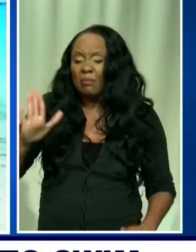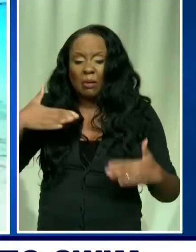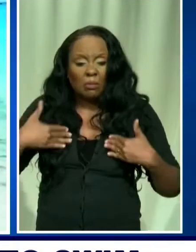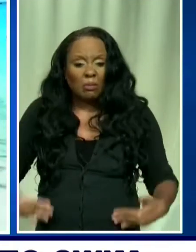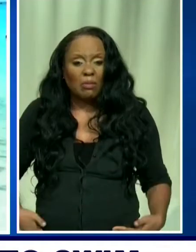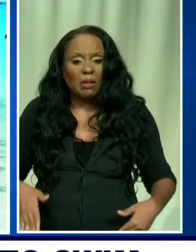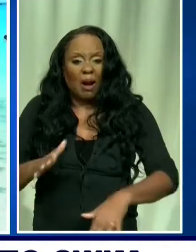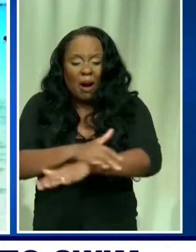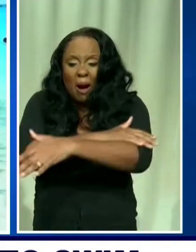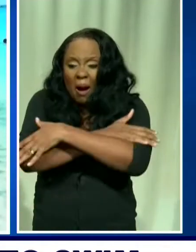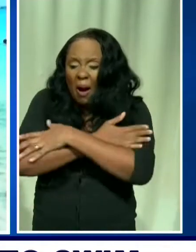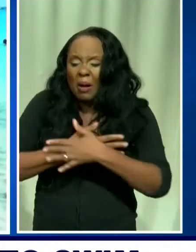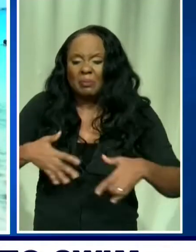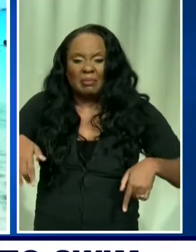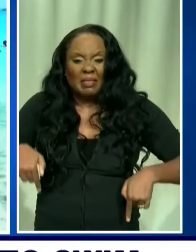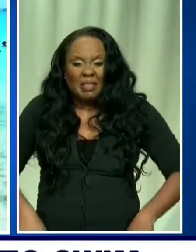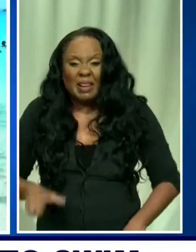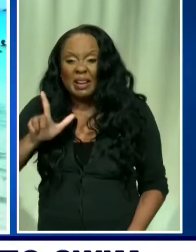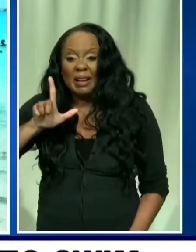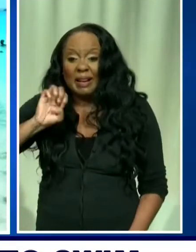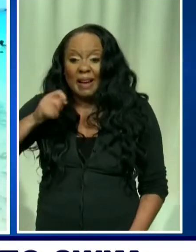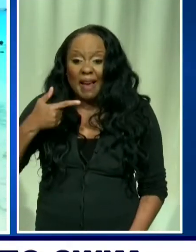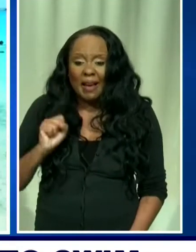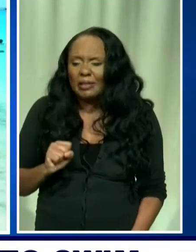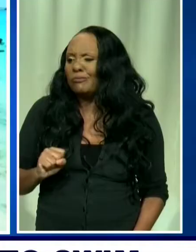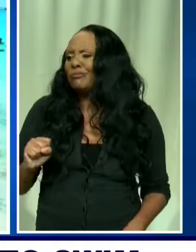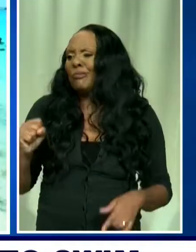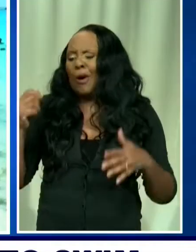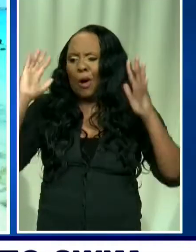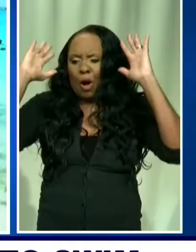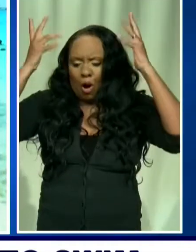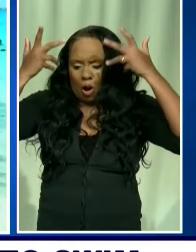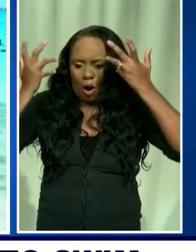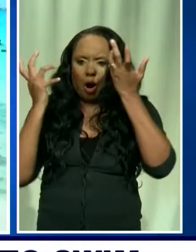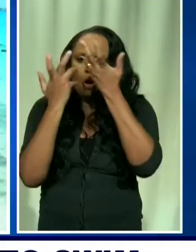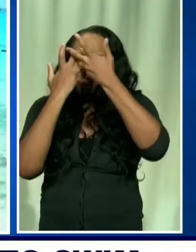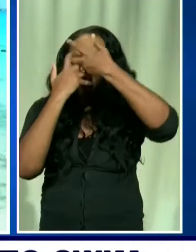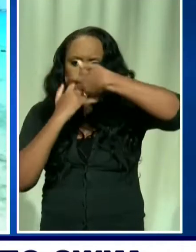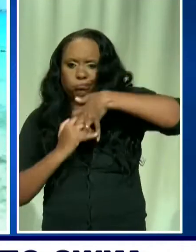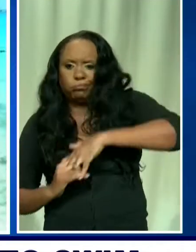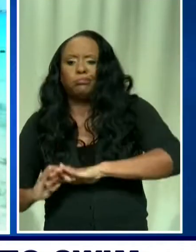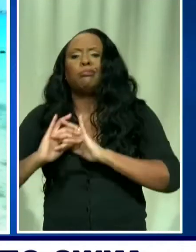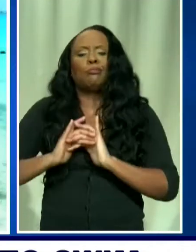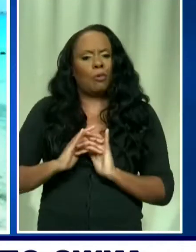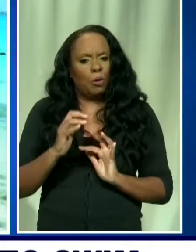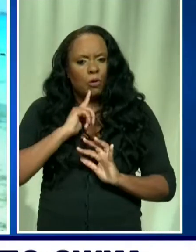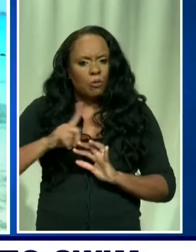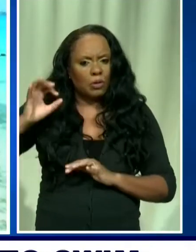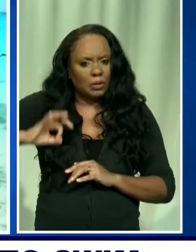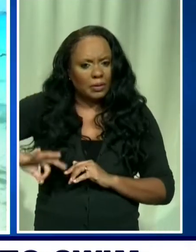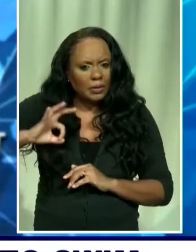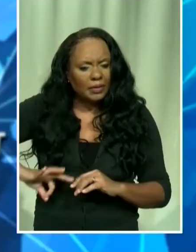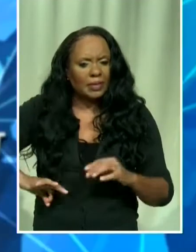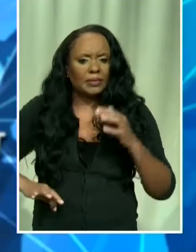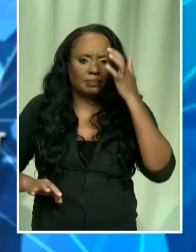your arms, your legs, everything is going, coordination, everything. So it has tremendous benefits.